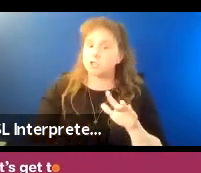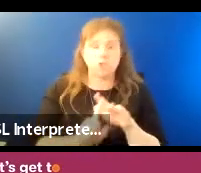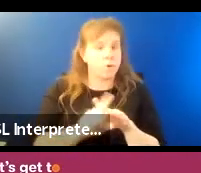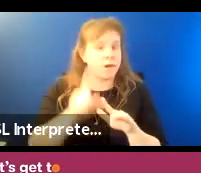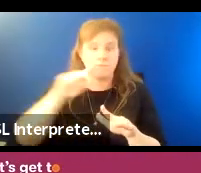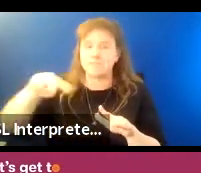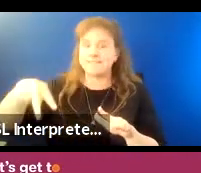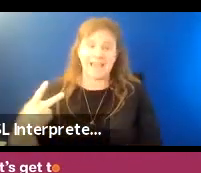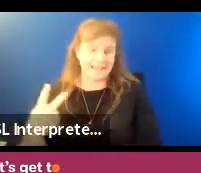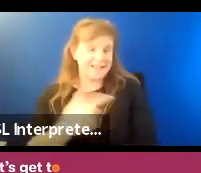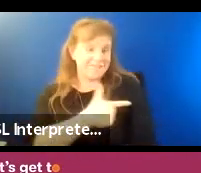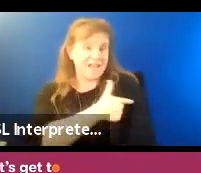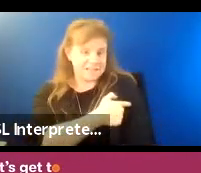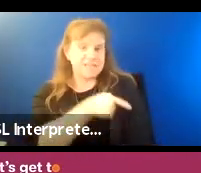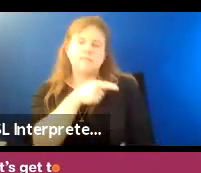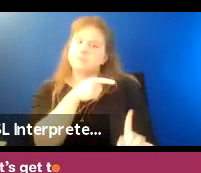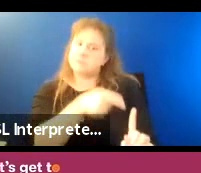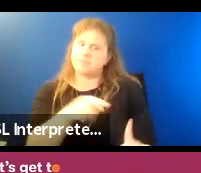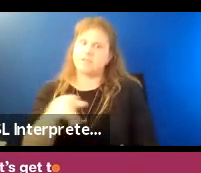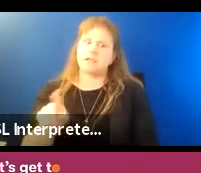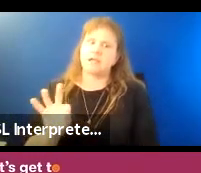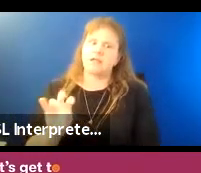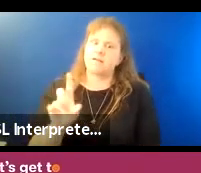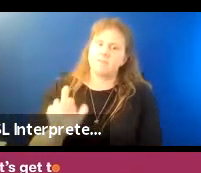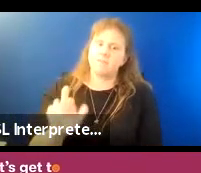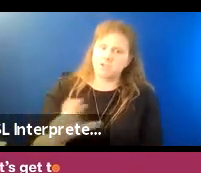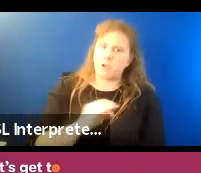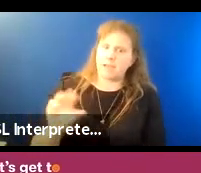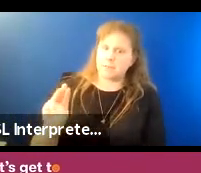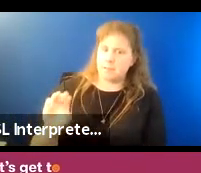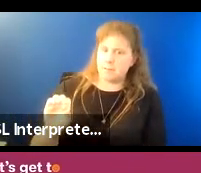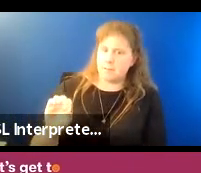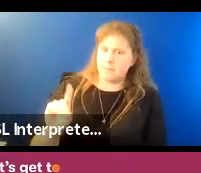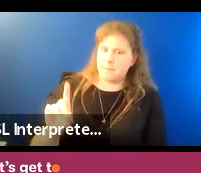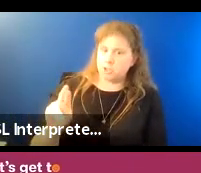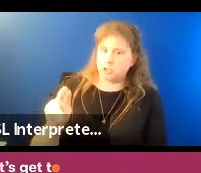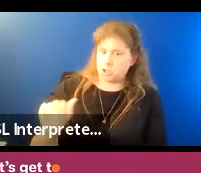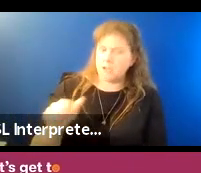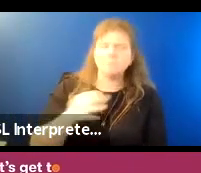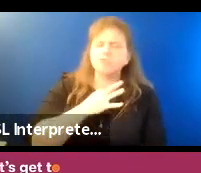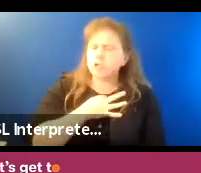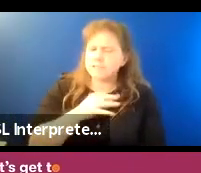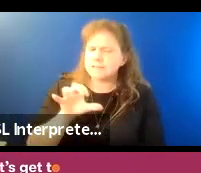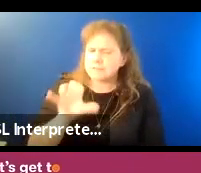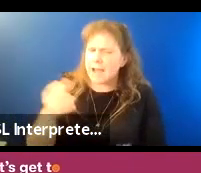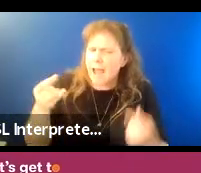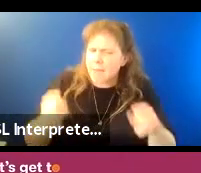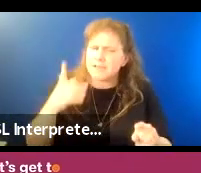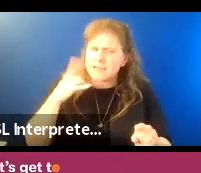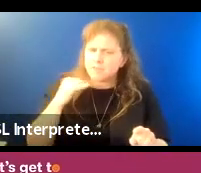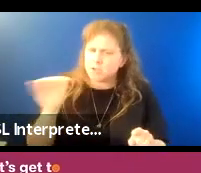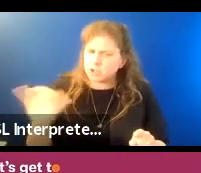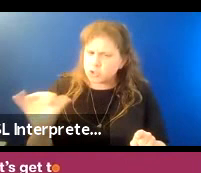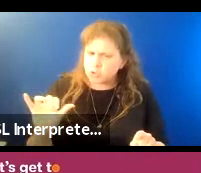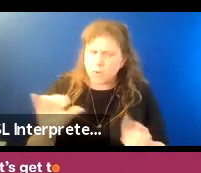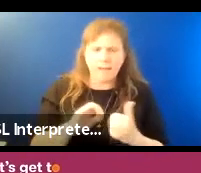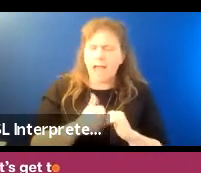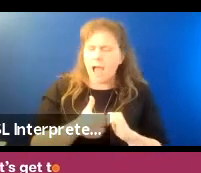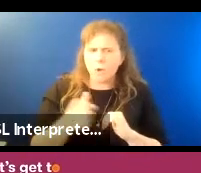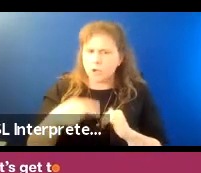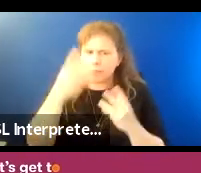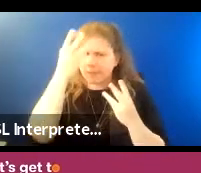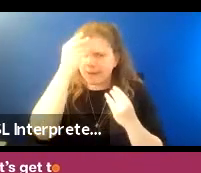second dose, specifically of Pfizer, Moderna, and I'm wondering if we're seeing that trend play out here in California and how you all are thinking about